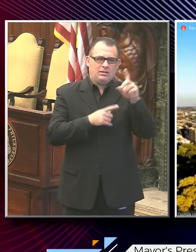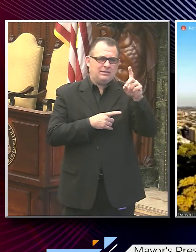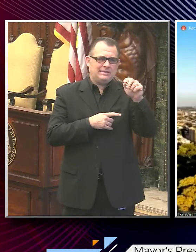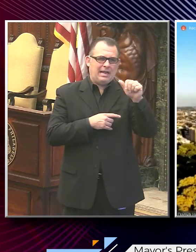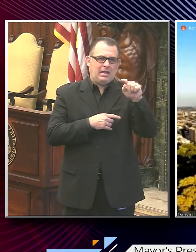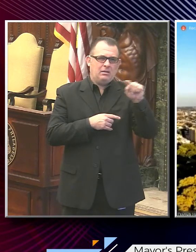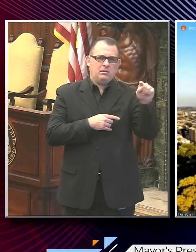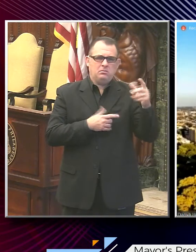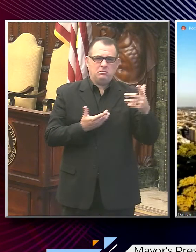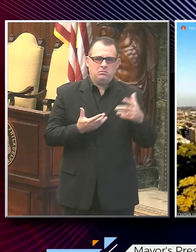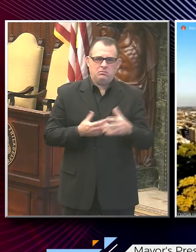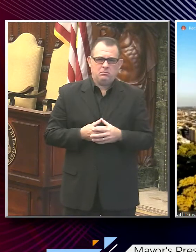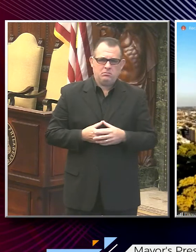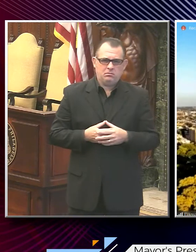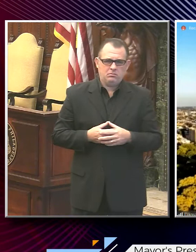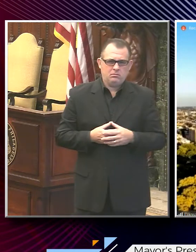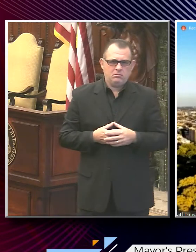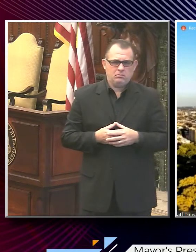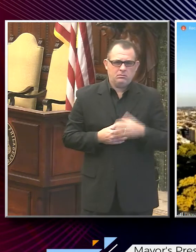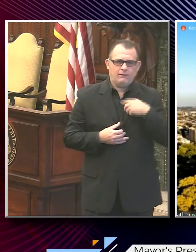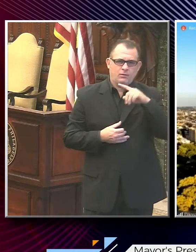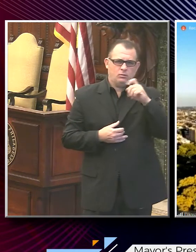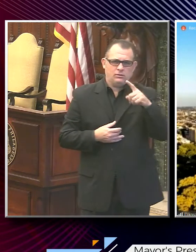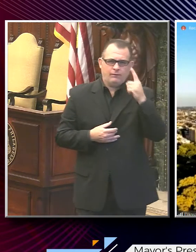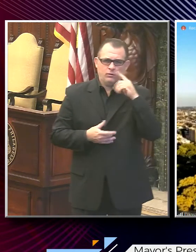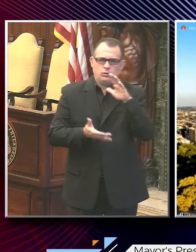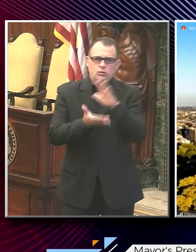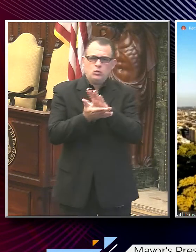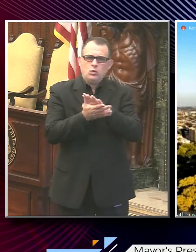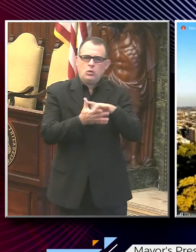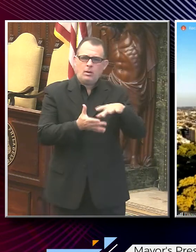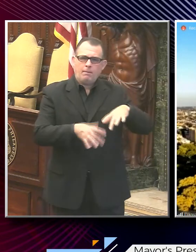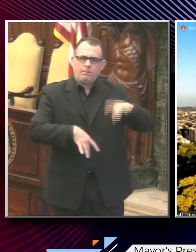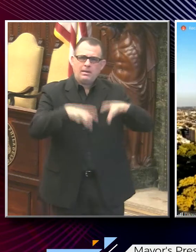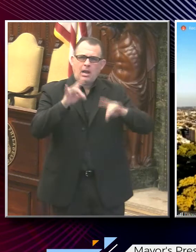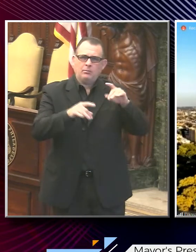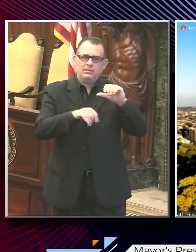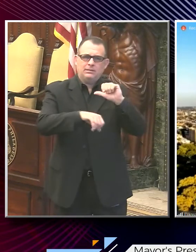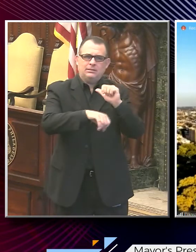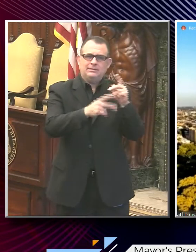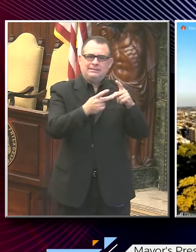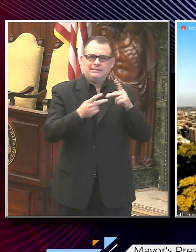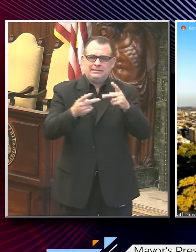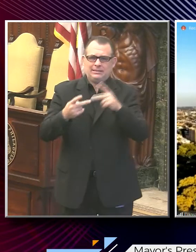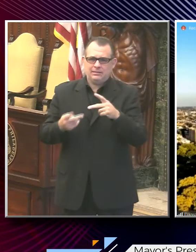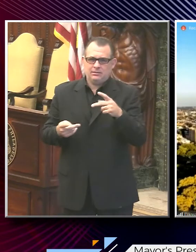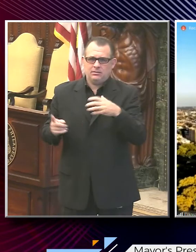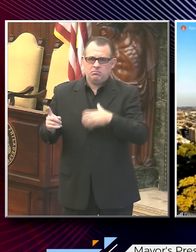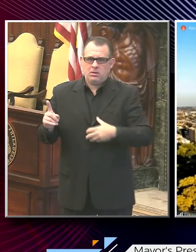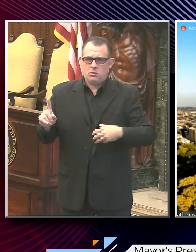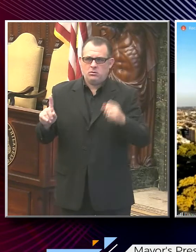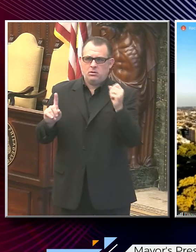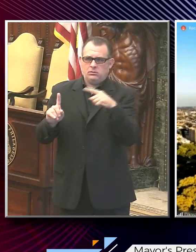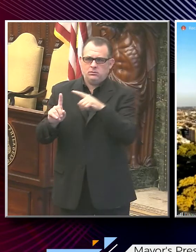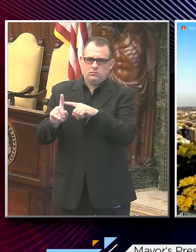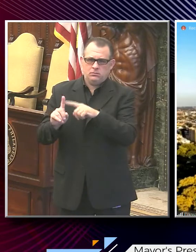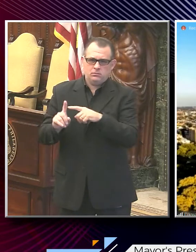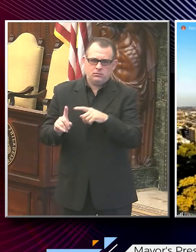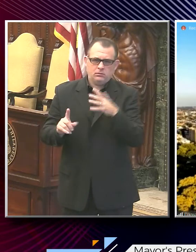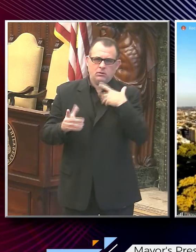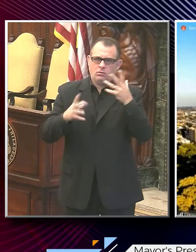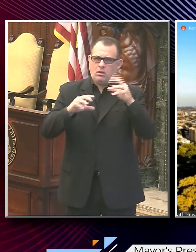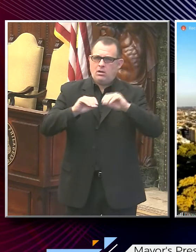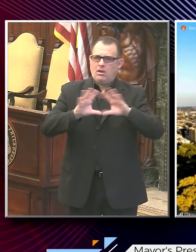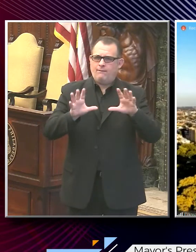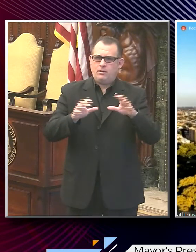Hi. On the school pickup sites, so I guess for Mayor Kenny, I just want to clarify on the